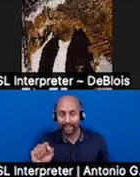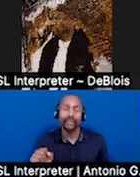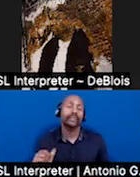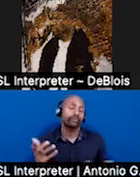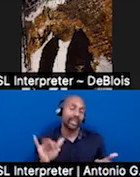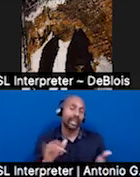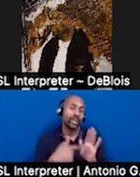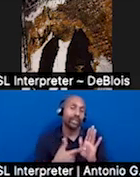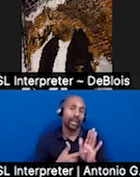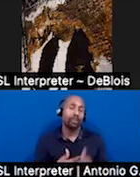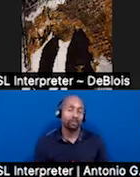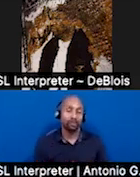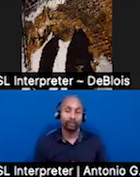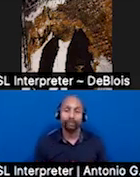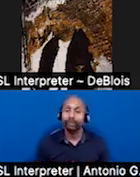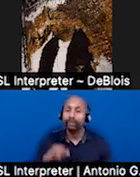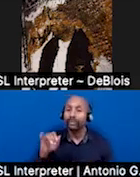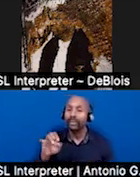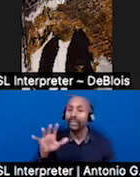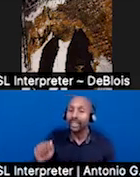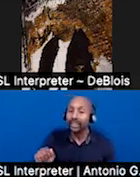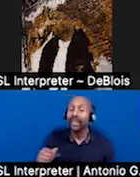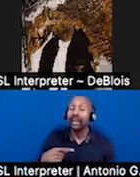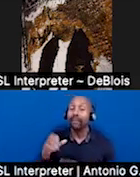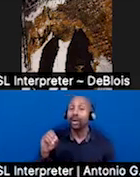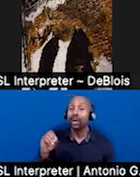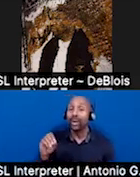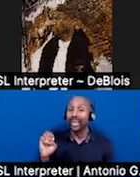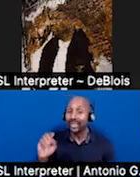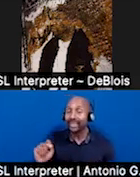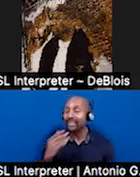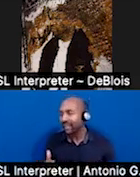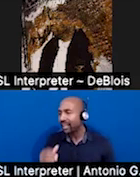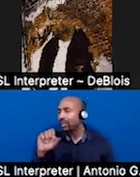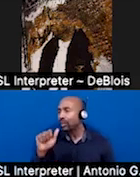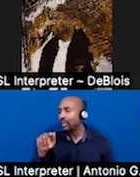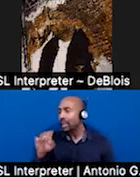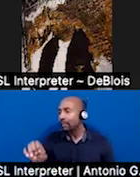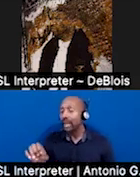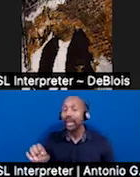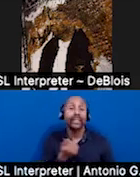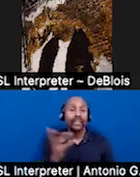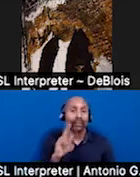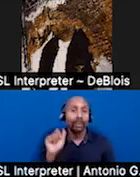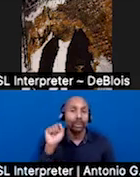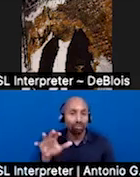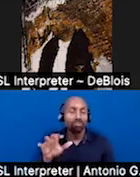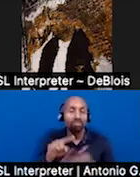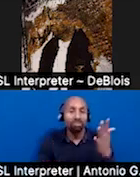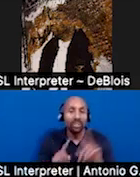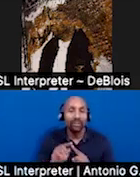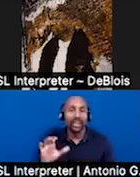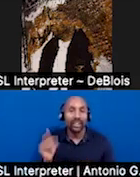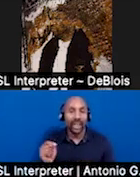Thank you, Salome. This is Jessica from OET speaking. I just want to comment that a couple folks dropped in the chat that TVI